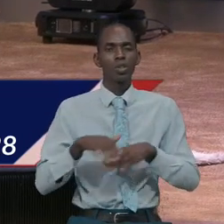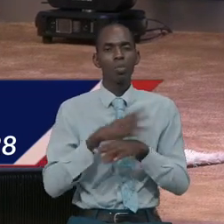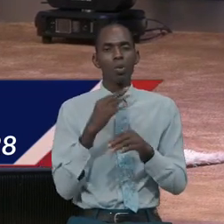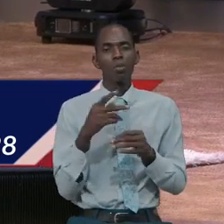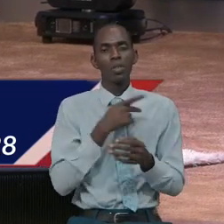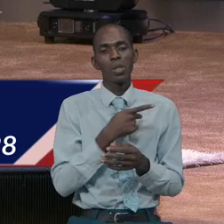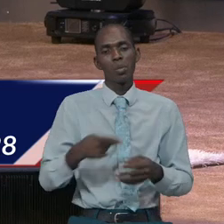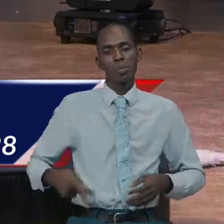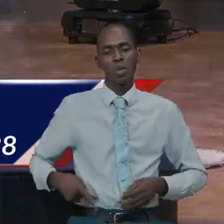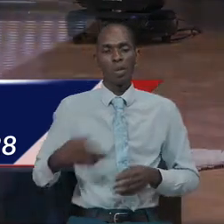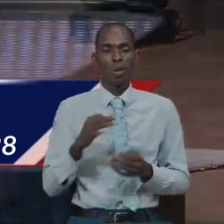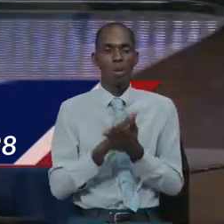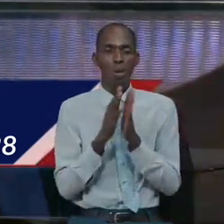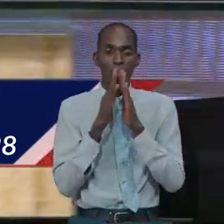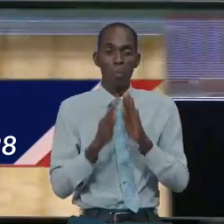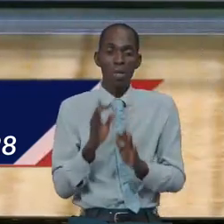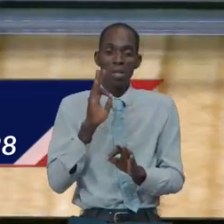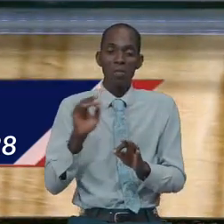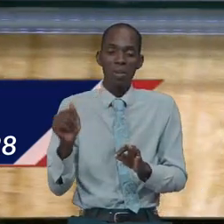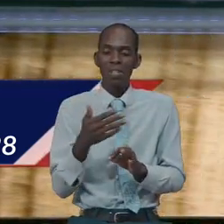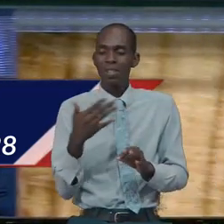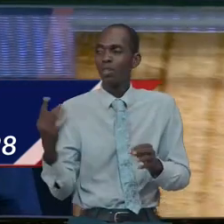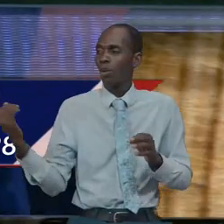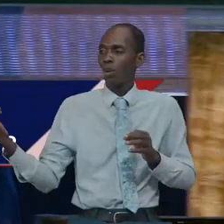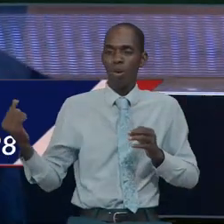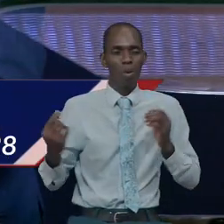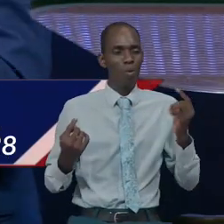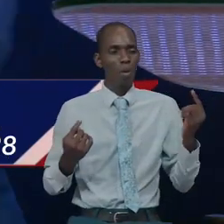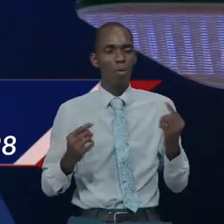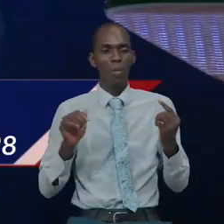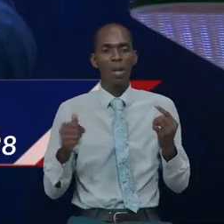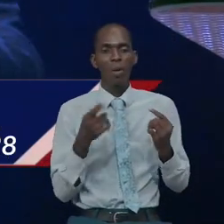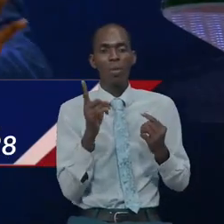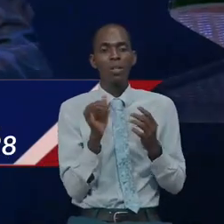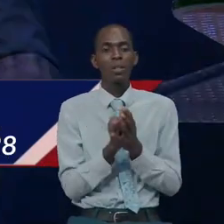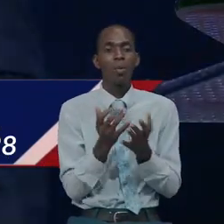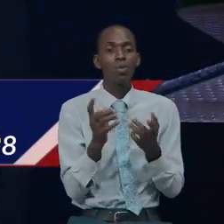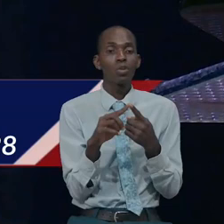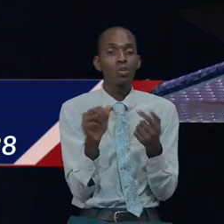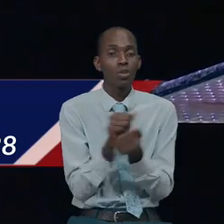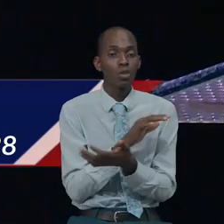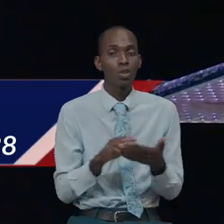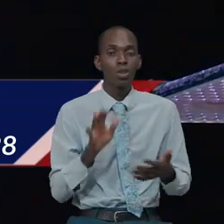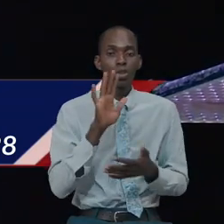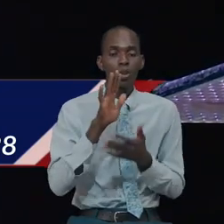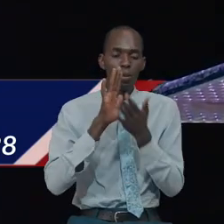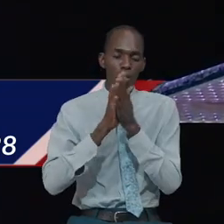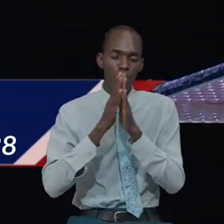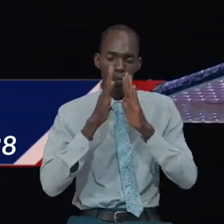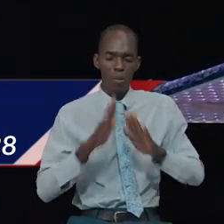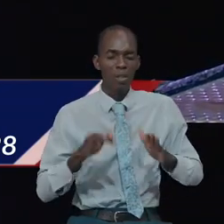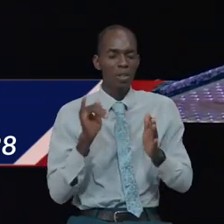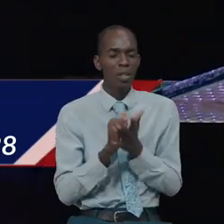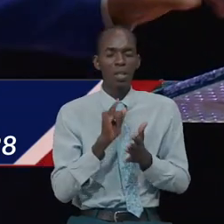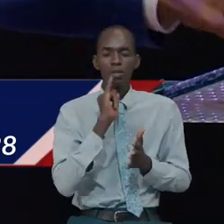Peace. And so if there's anything coming up in any heart that would destroy the peace of the kingdom, that's not right.